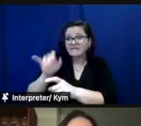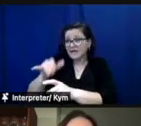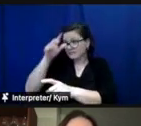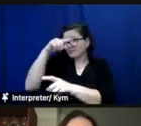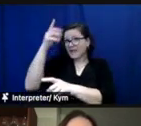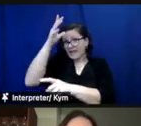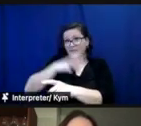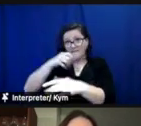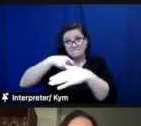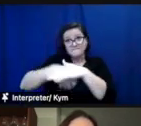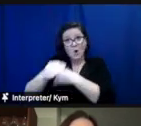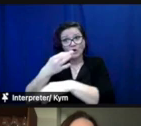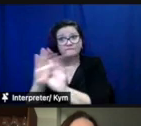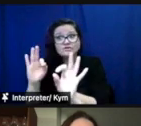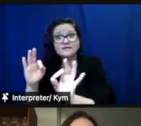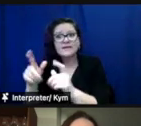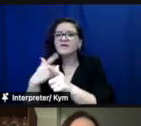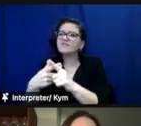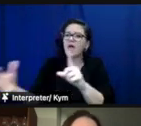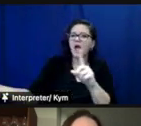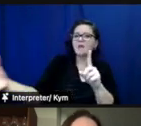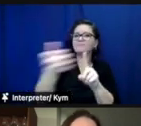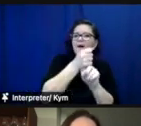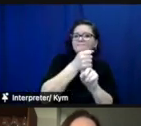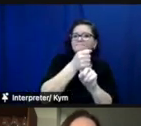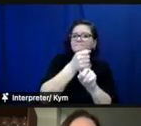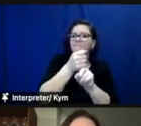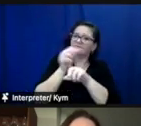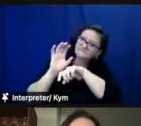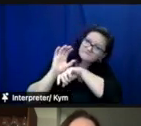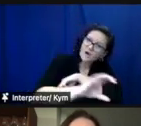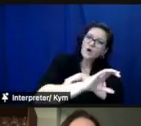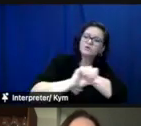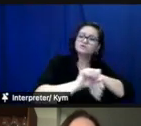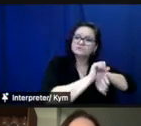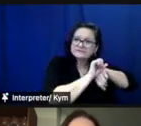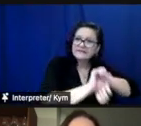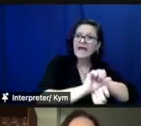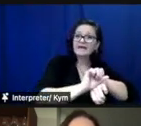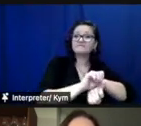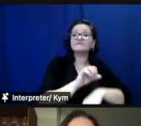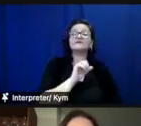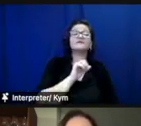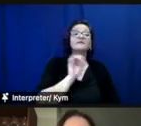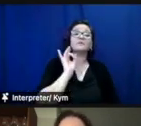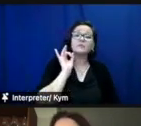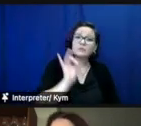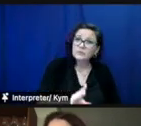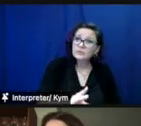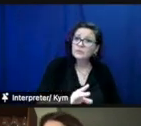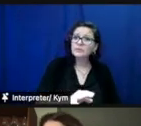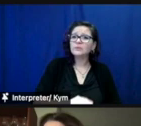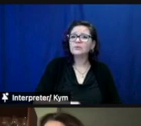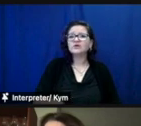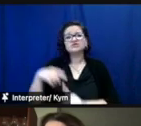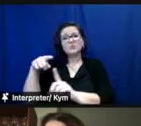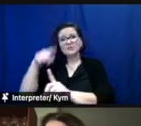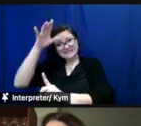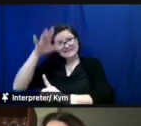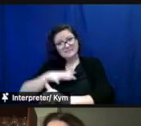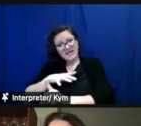free man, and then he was caught and enslaved in the South. So he was putting his life on the line every time he did